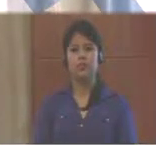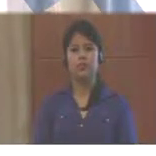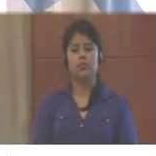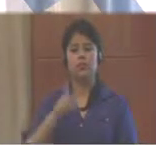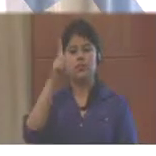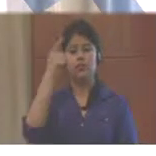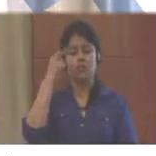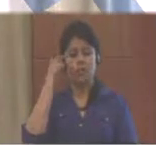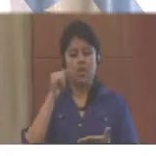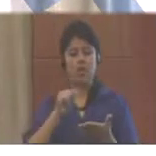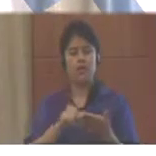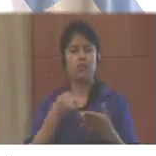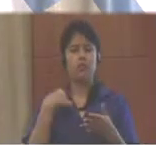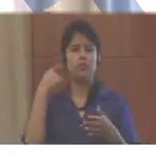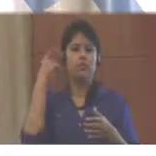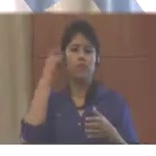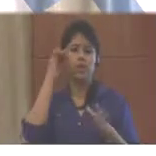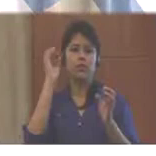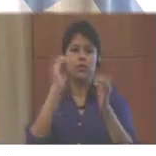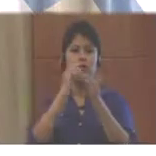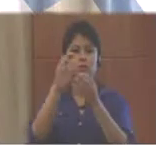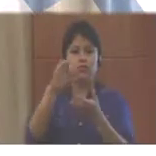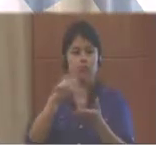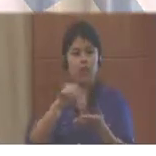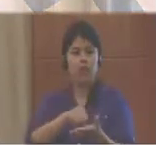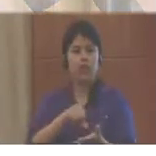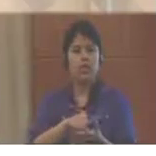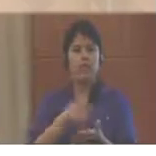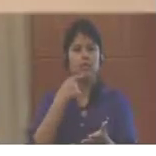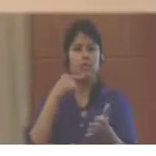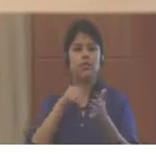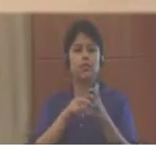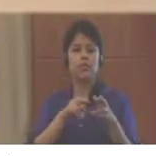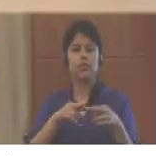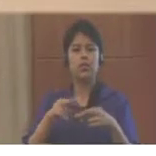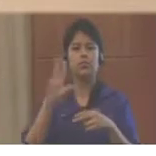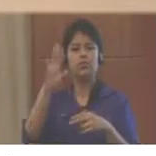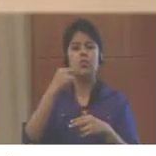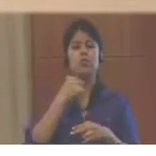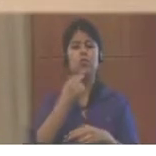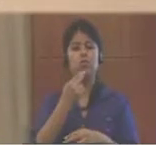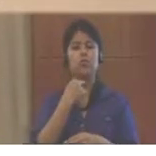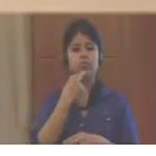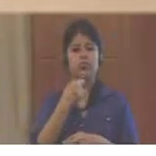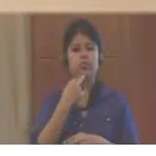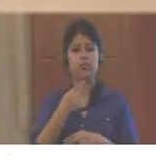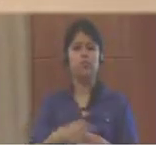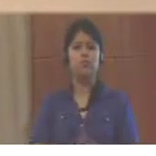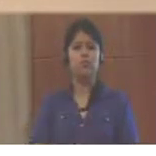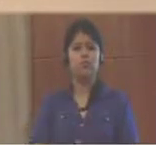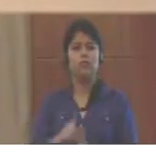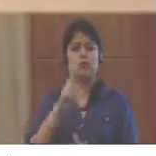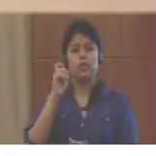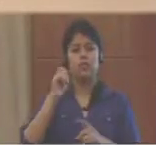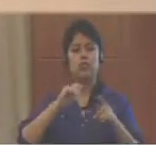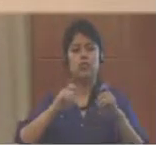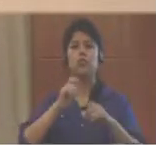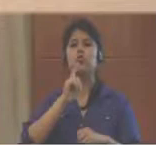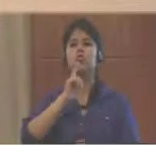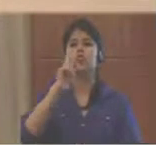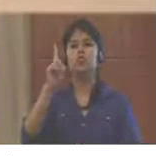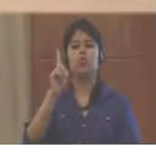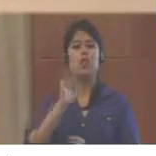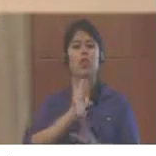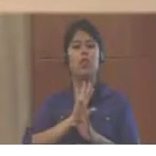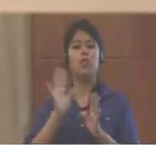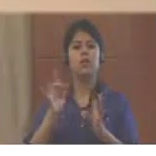and have influenced the statement of Guayaquil, the Declaration of Guayaquil. One is the one related to the voices. The consultations have